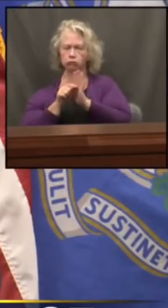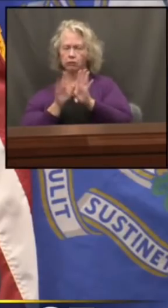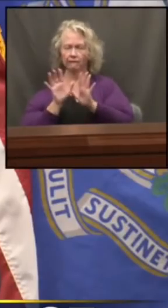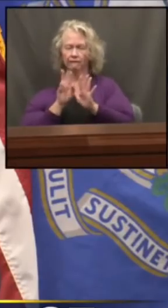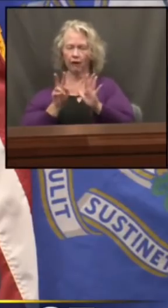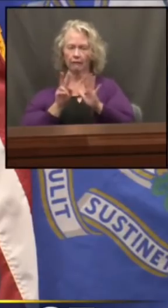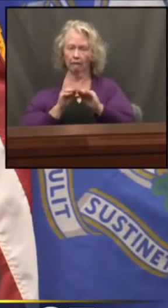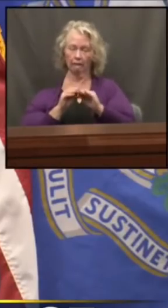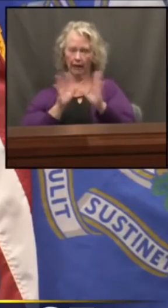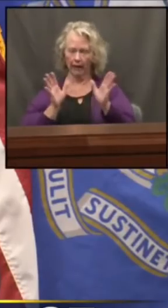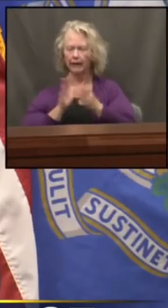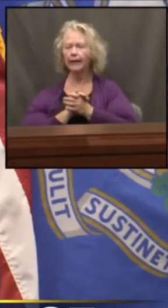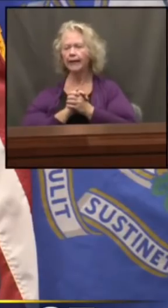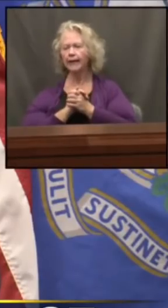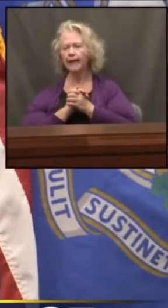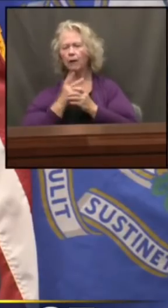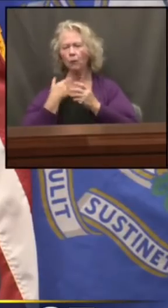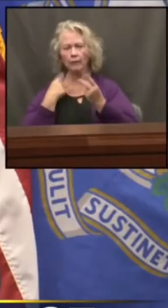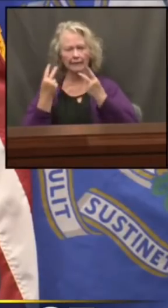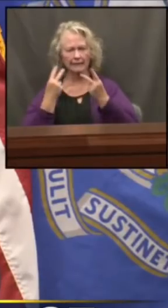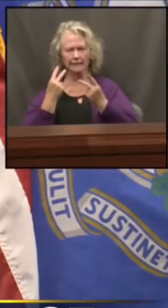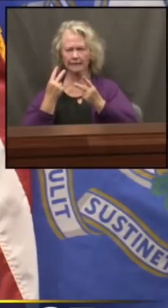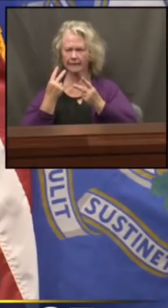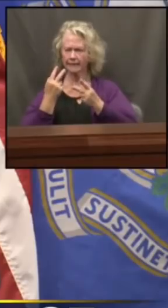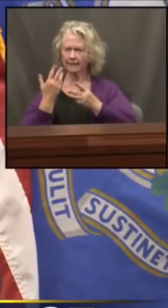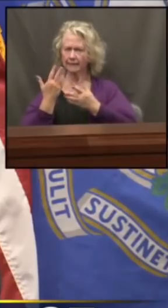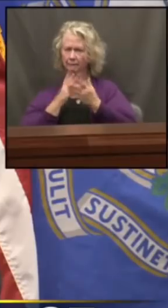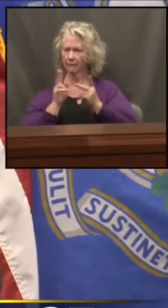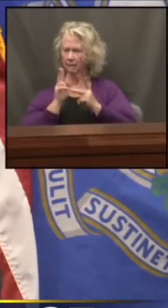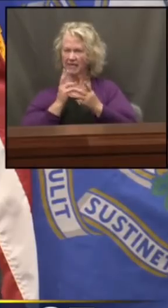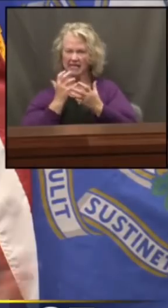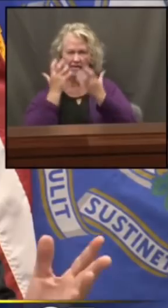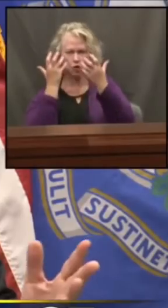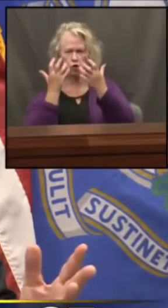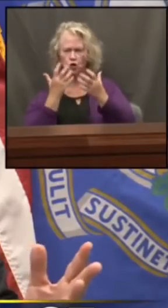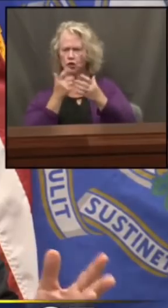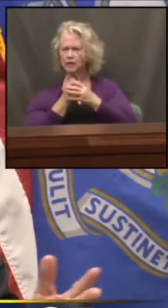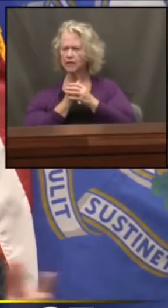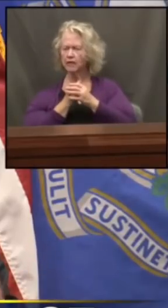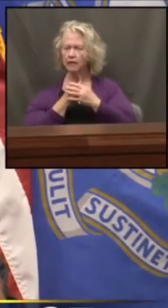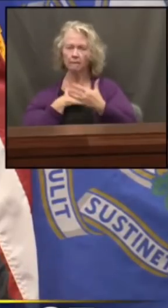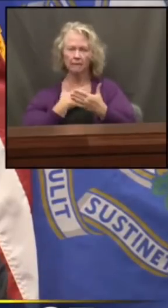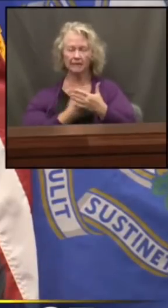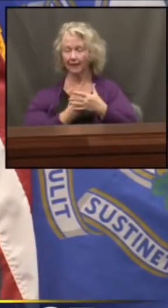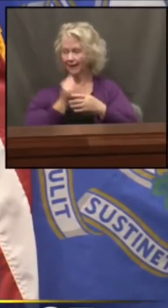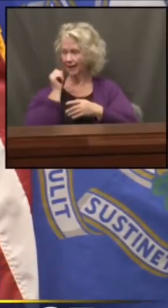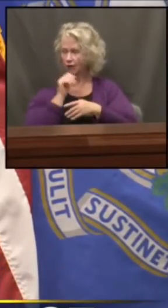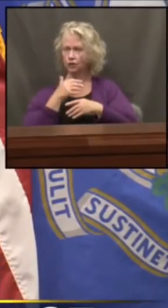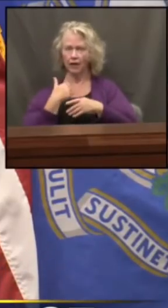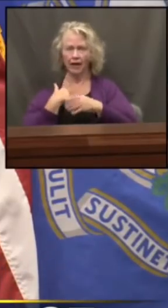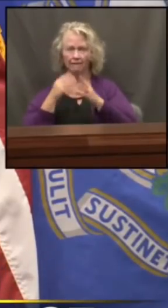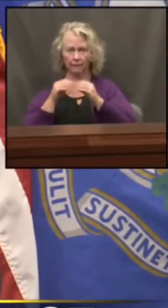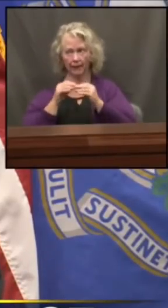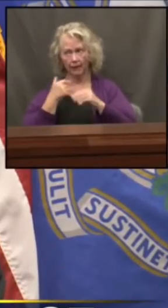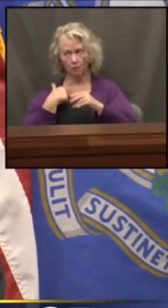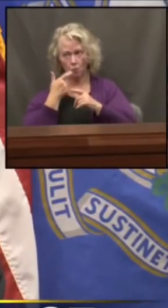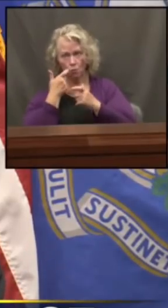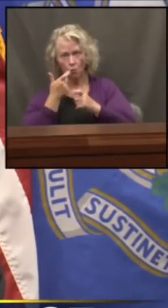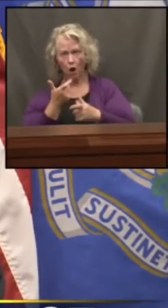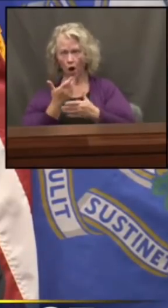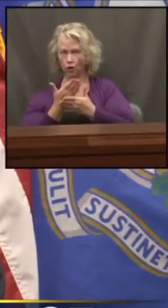You've seen a fair amount of anger and distress about what's going on. There was hearings here yesterday, and I watched some of that